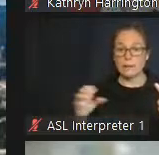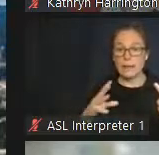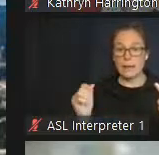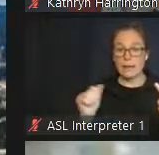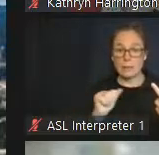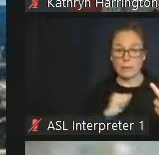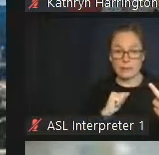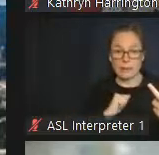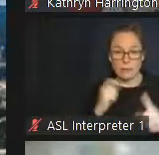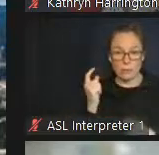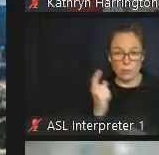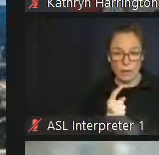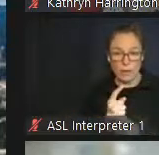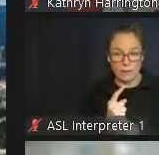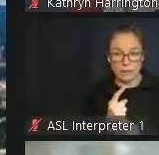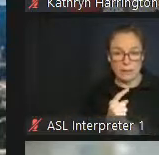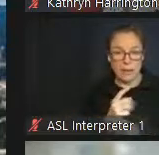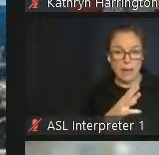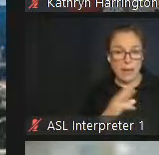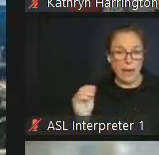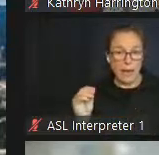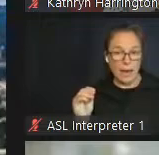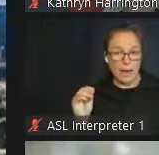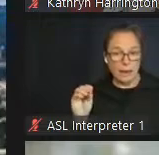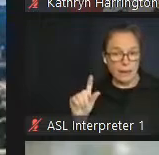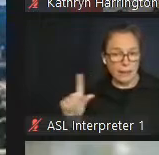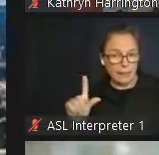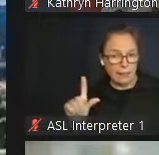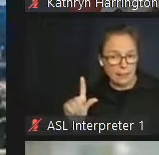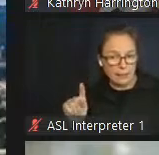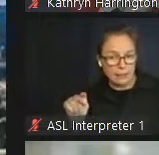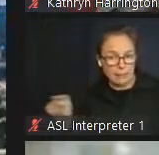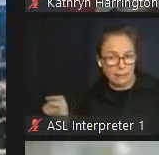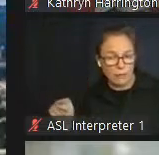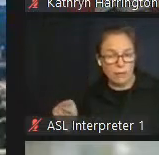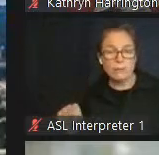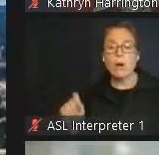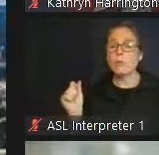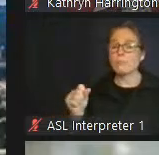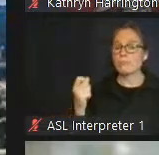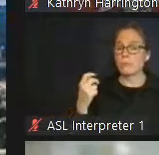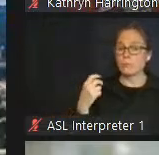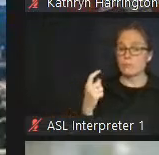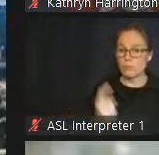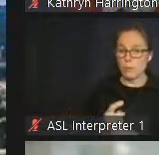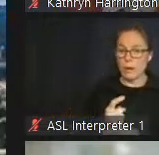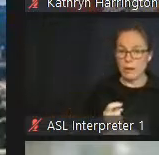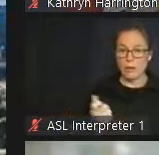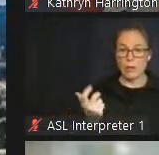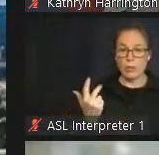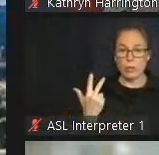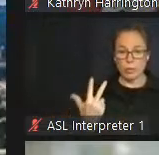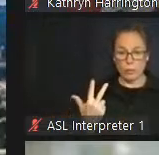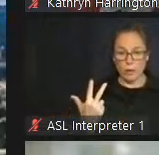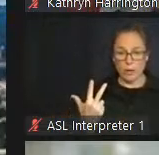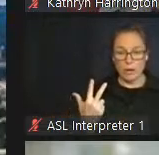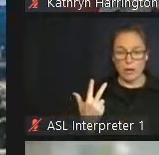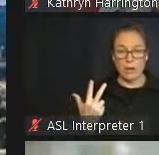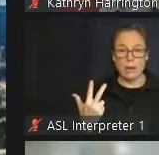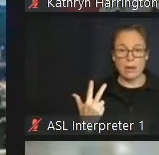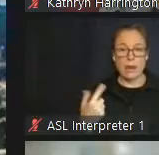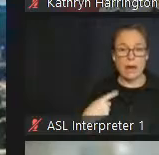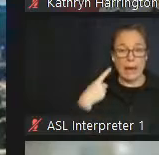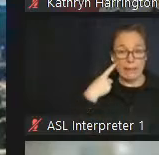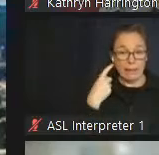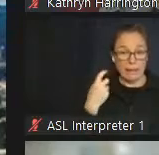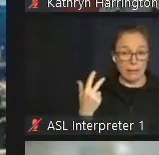And Mr. Lathrop. Oh, yes. Okay. So my thought would be, from the 3 of us, do we feel like we need to